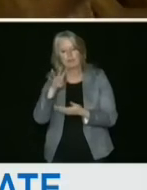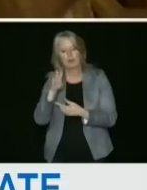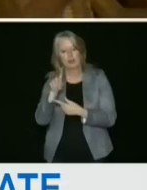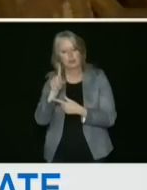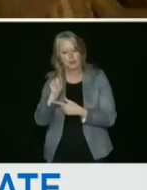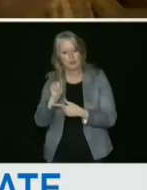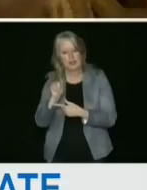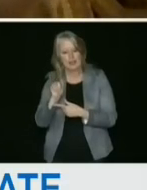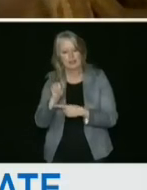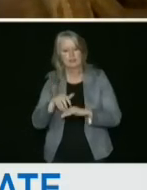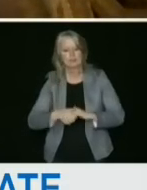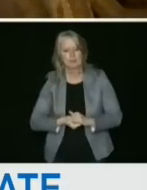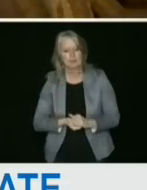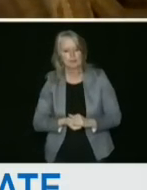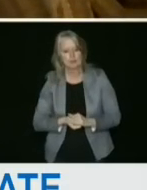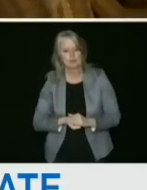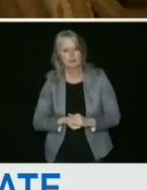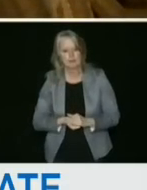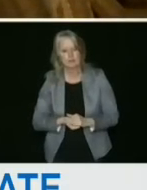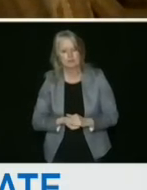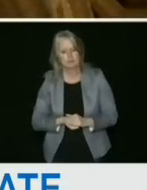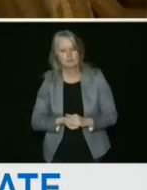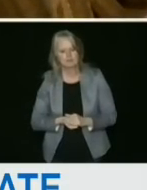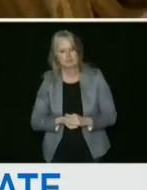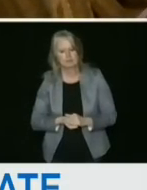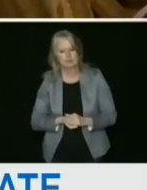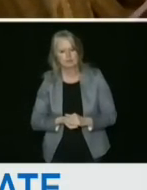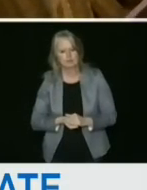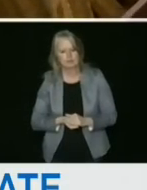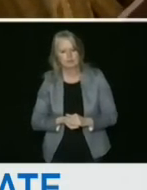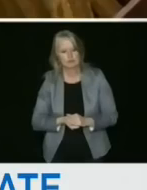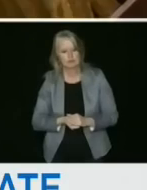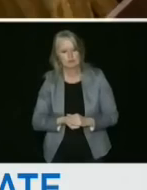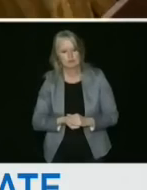22,420 during that same period.